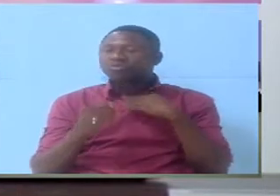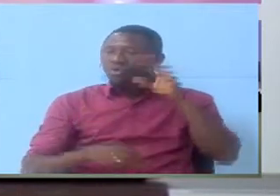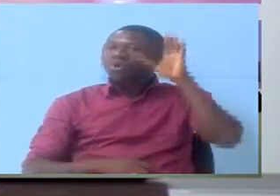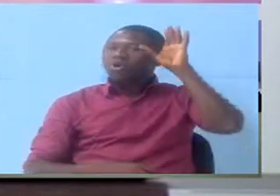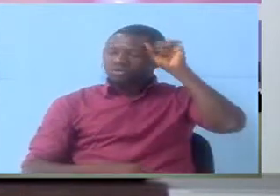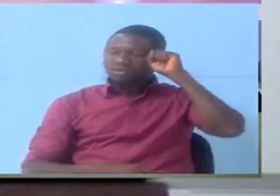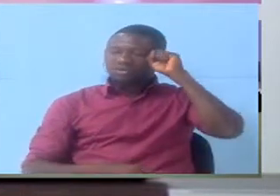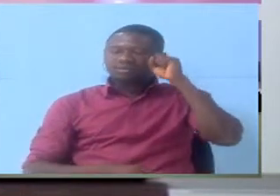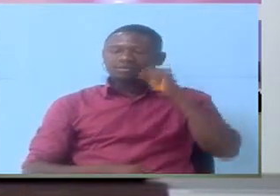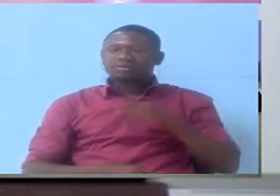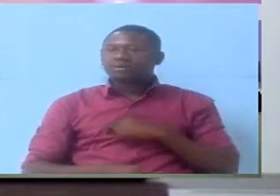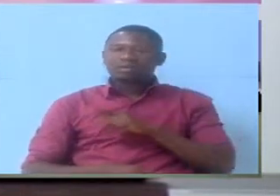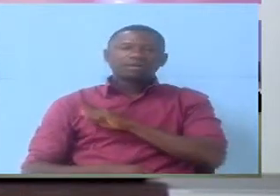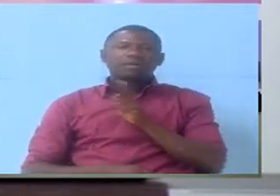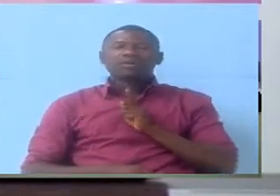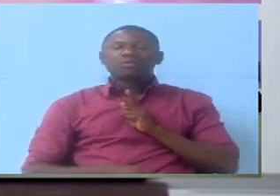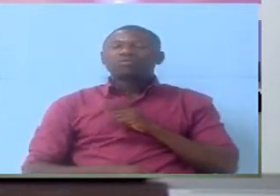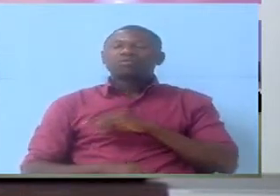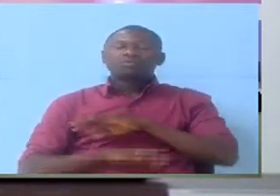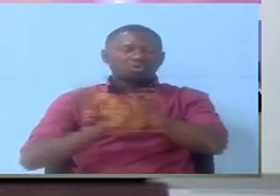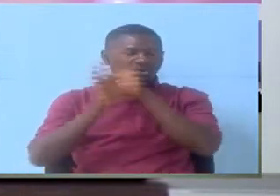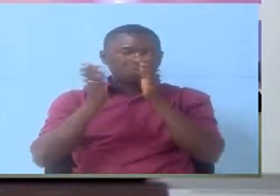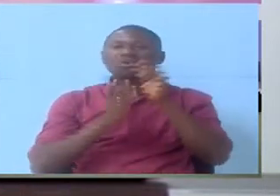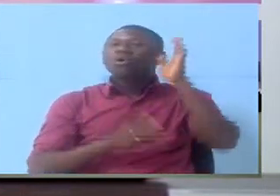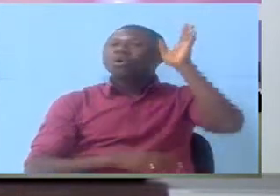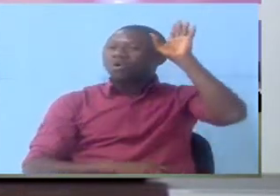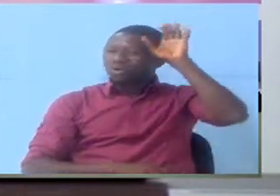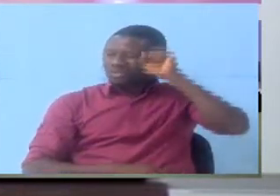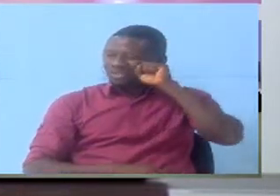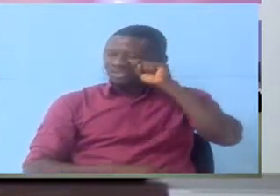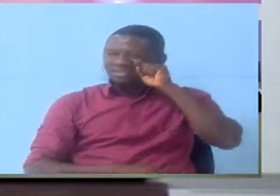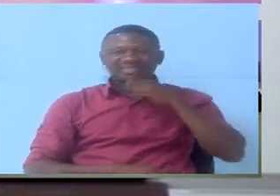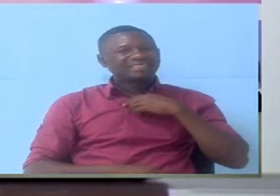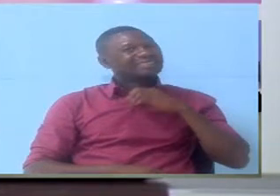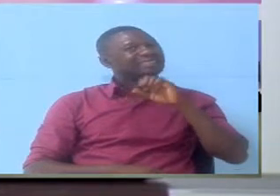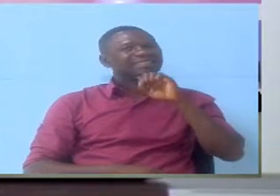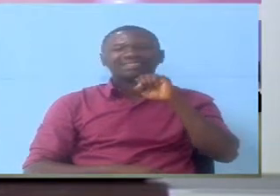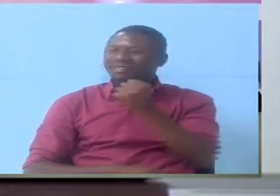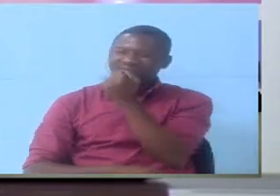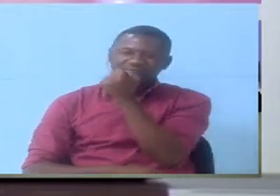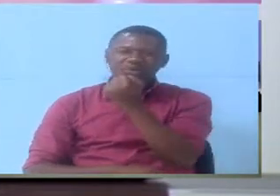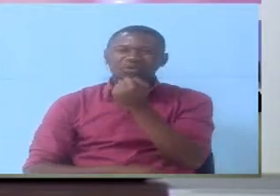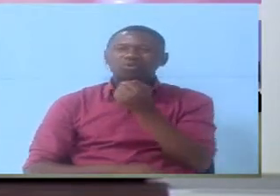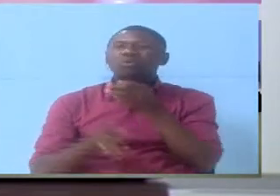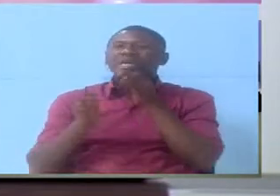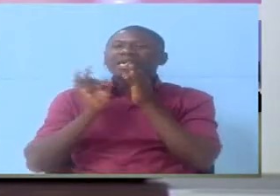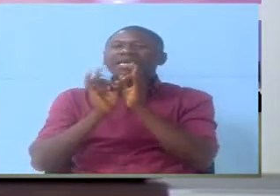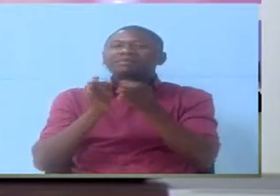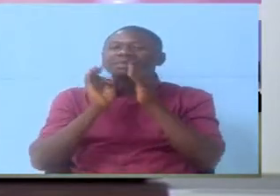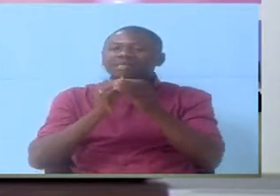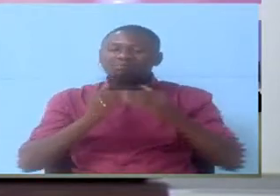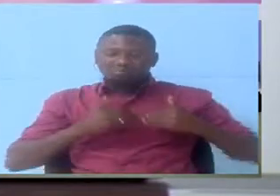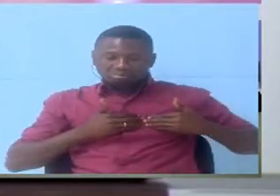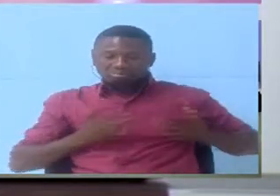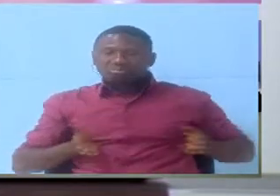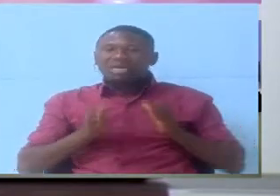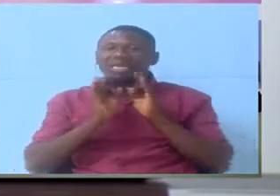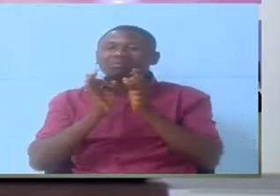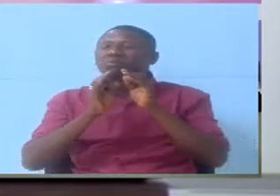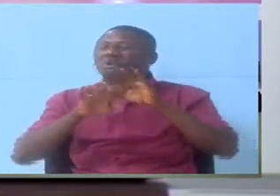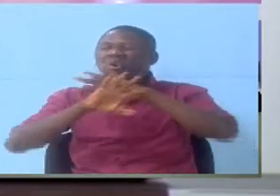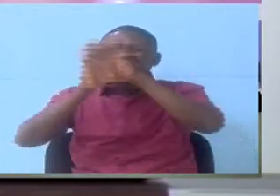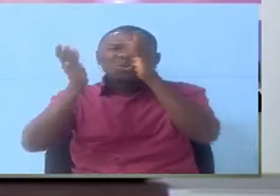And we all understand that it is really difficult to relieve all this traumatic event.